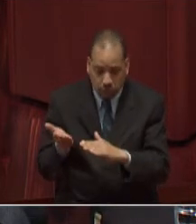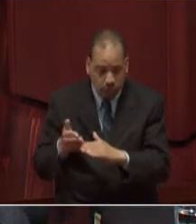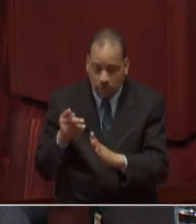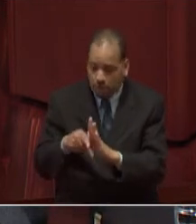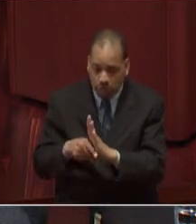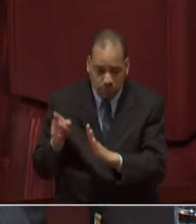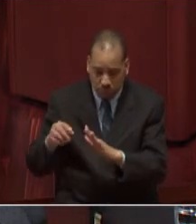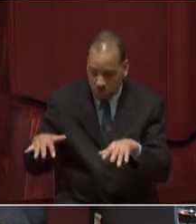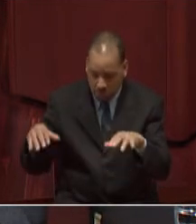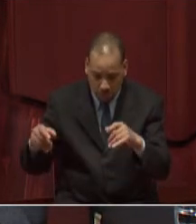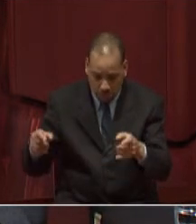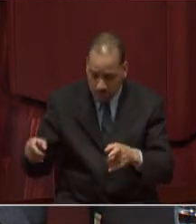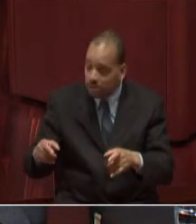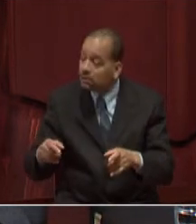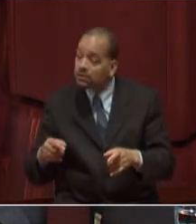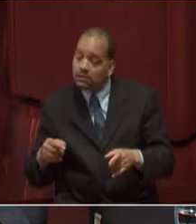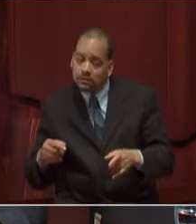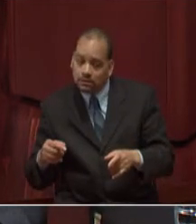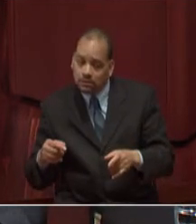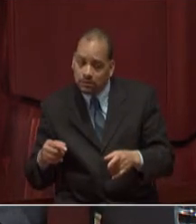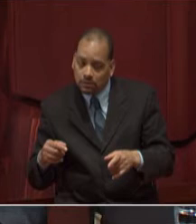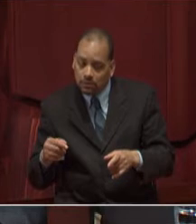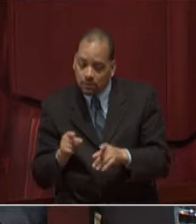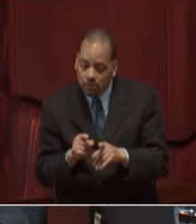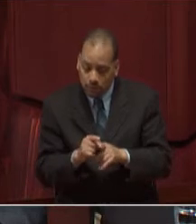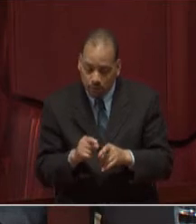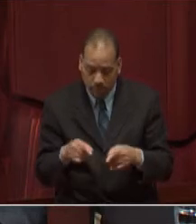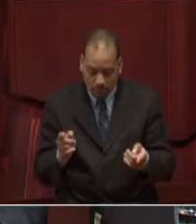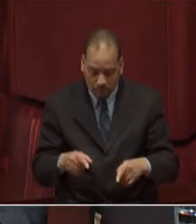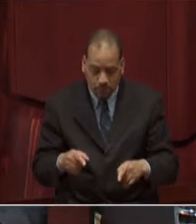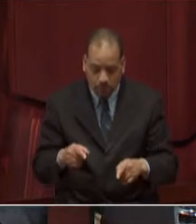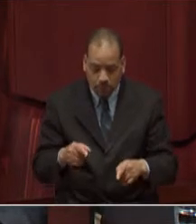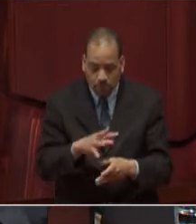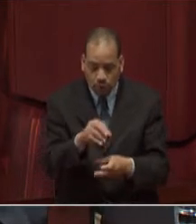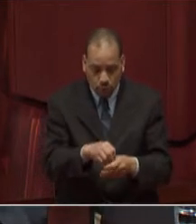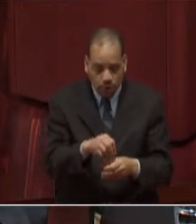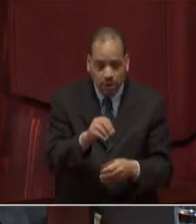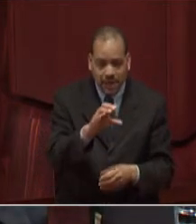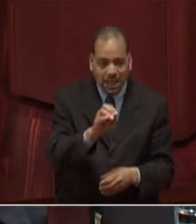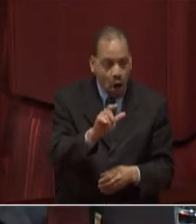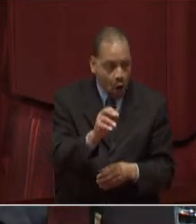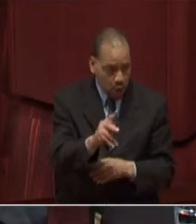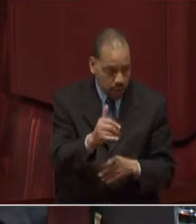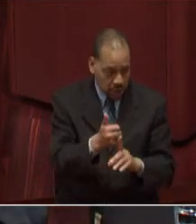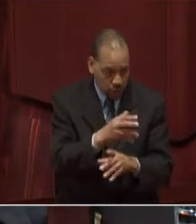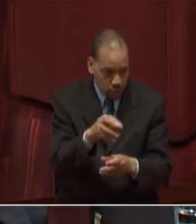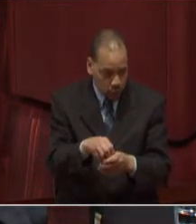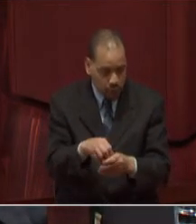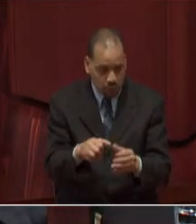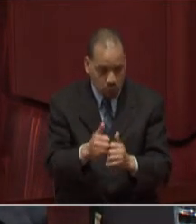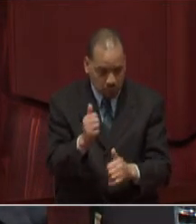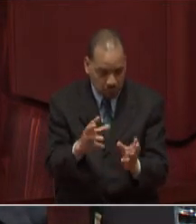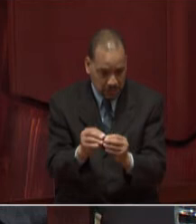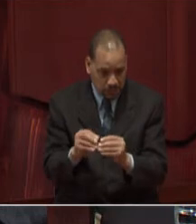and particularly burned also in part because he wasn't included. Yeah. In most of the meetings. No, he was not included, and he